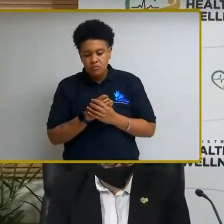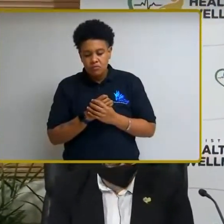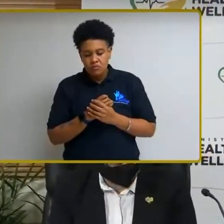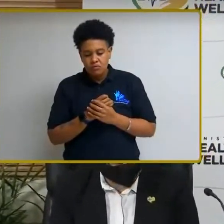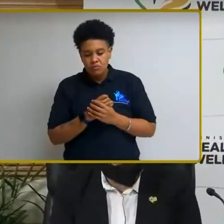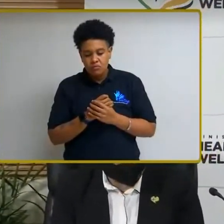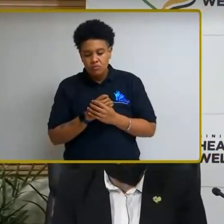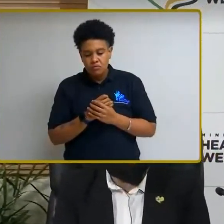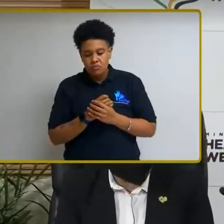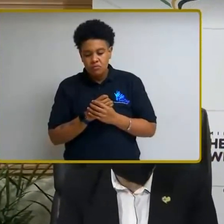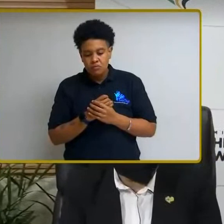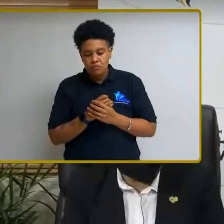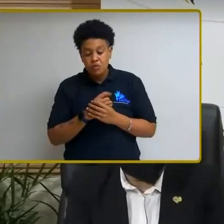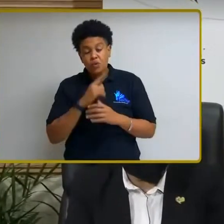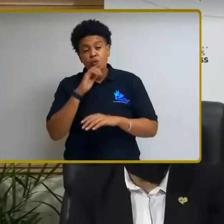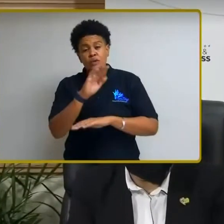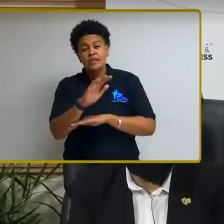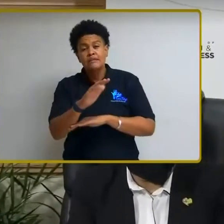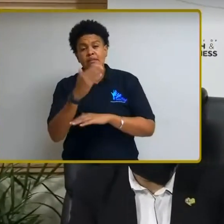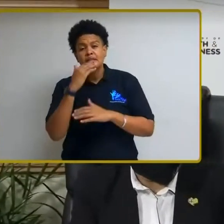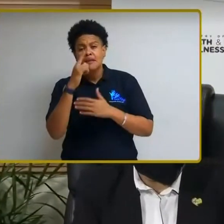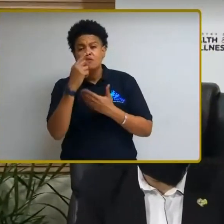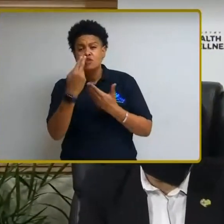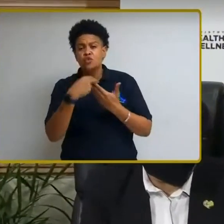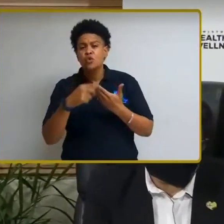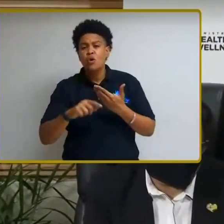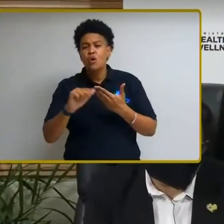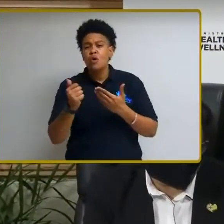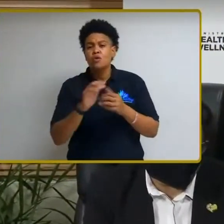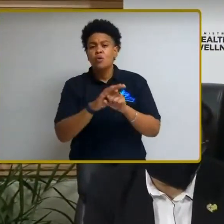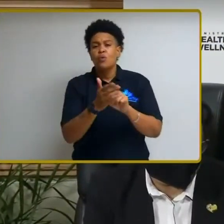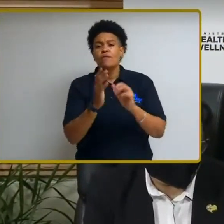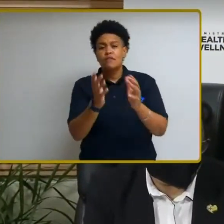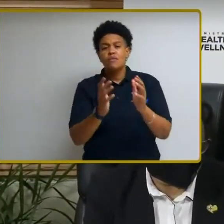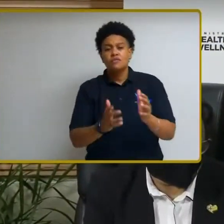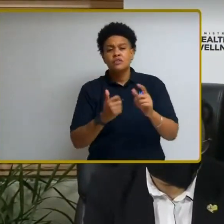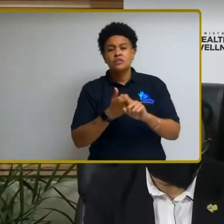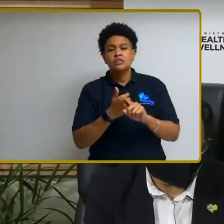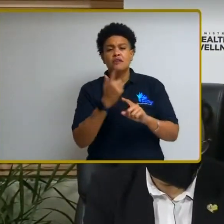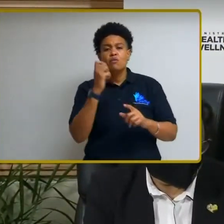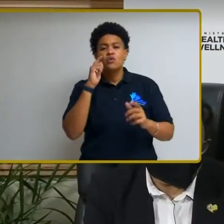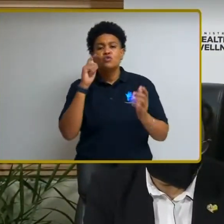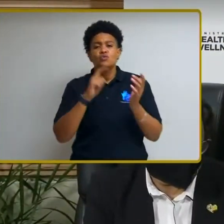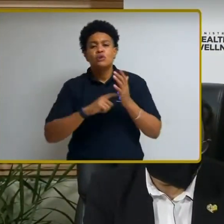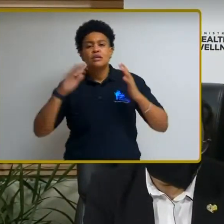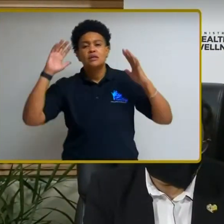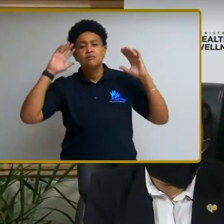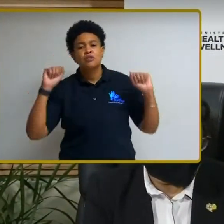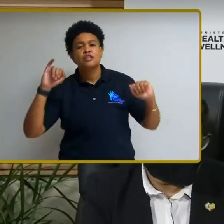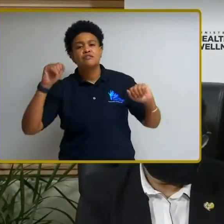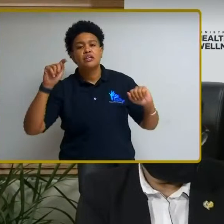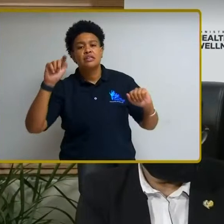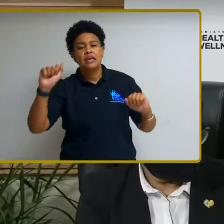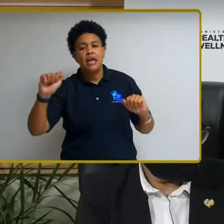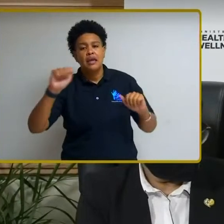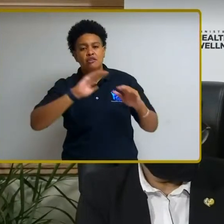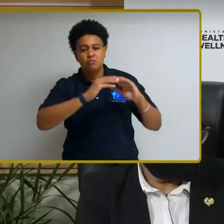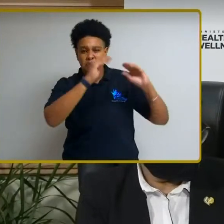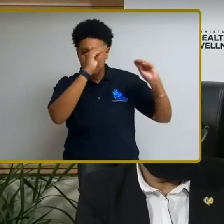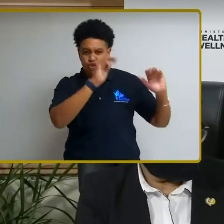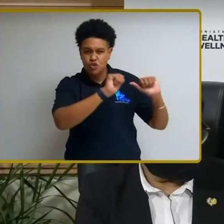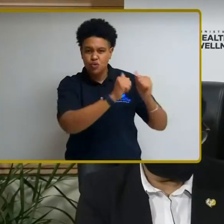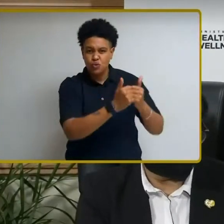just specially recognize the President of the JTA and the JHTA, who we will speak